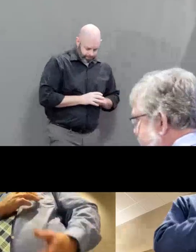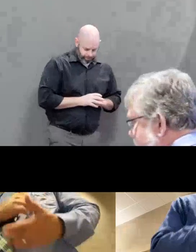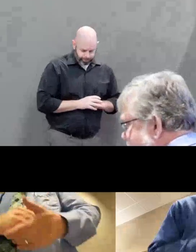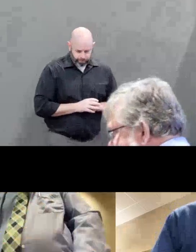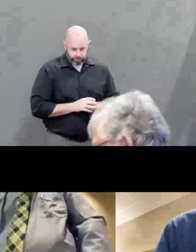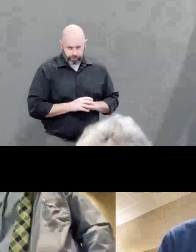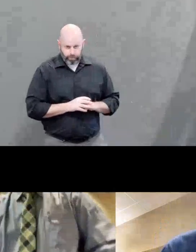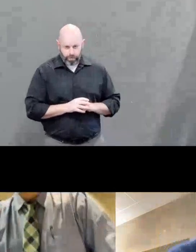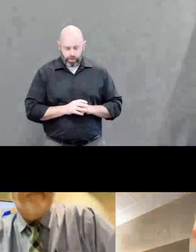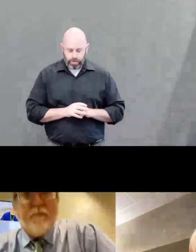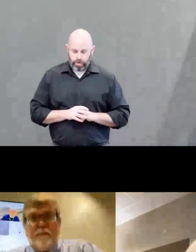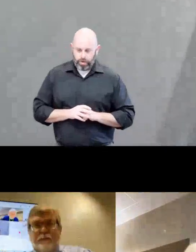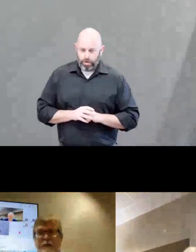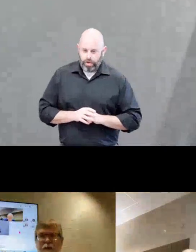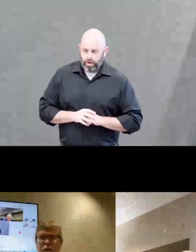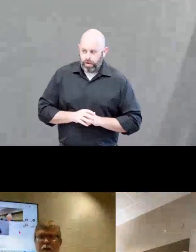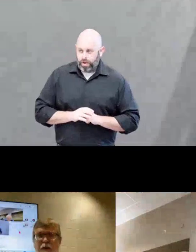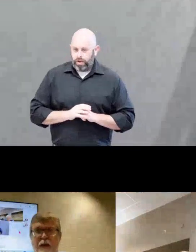all.